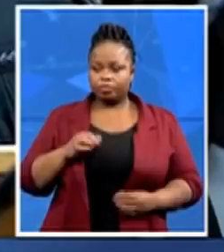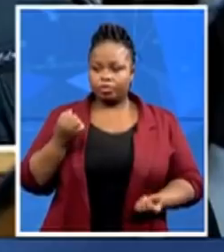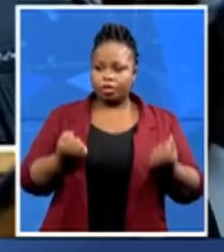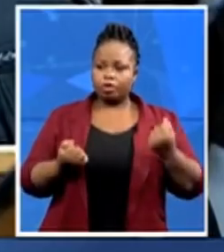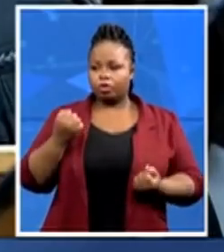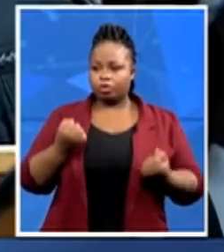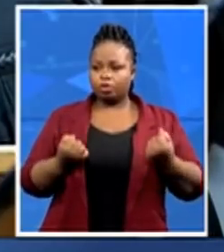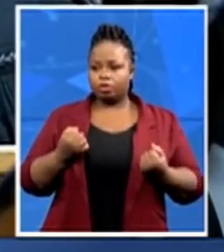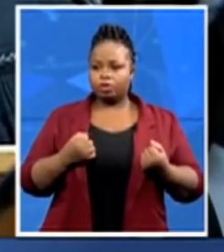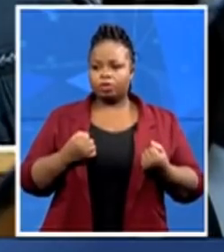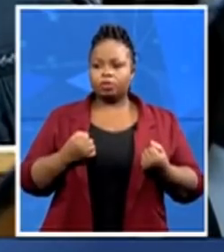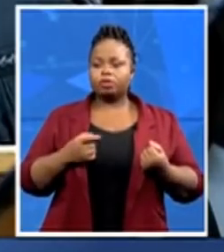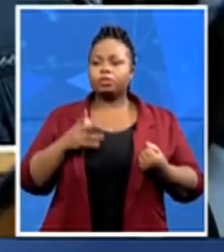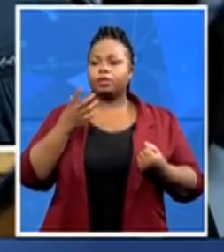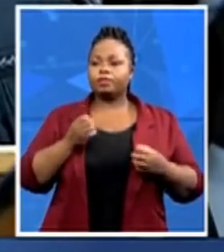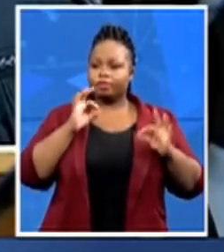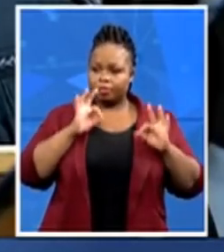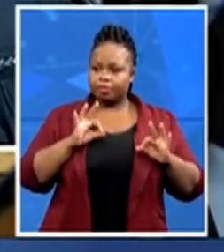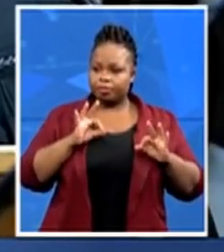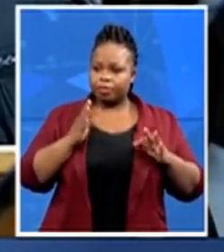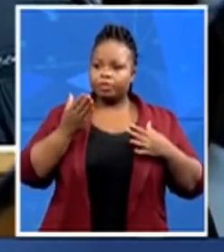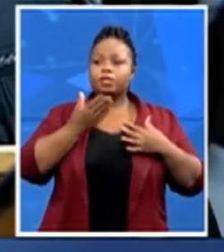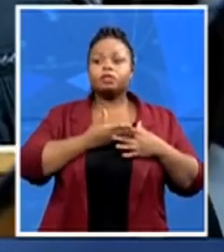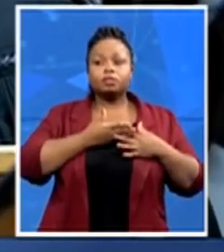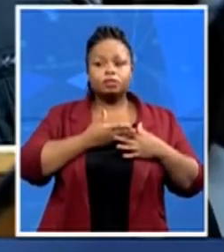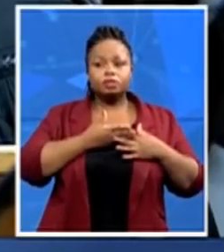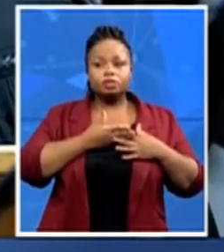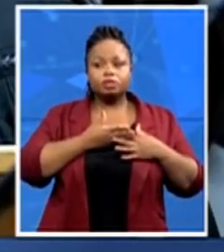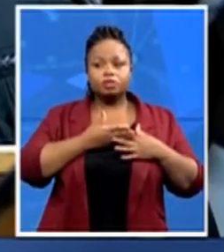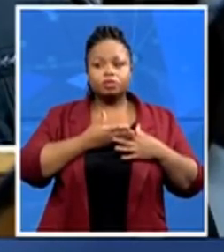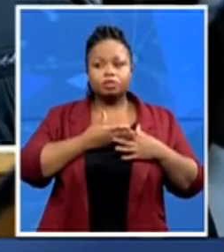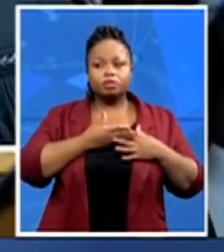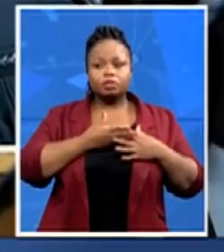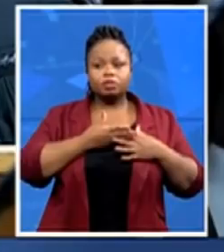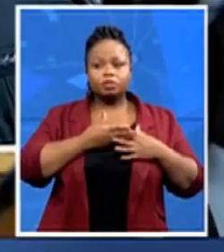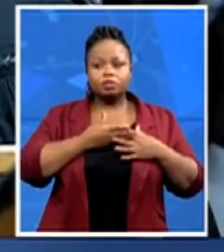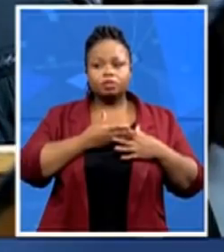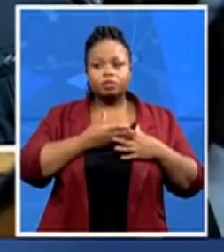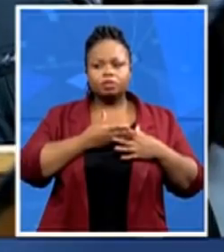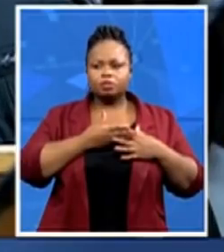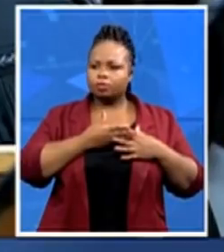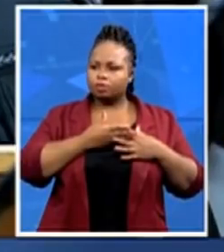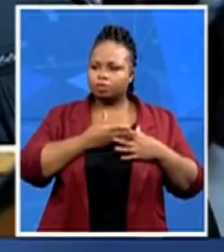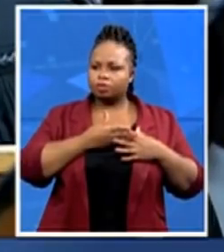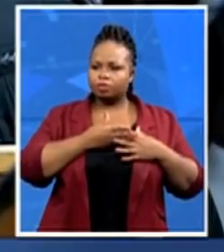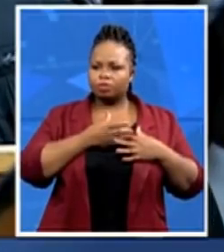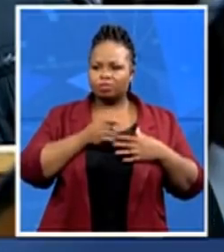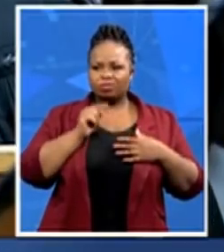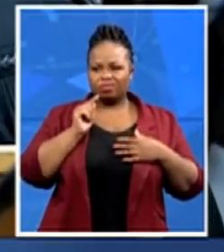we oppose that averment, Your Worship, because we cannot agree with that. Having said all of the above, Your Worship, the state contends